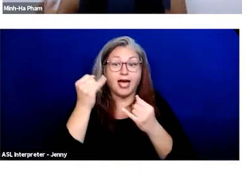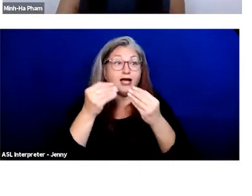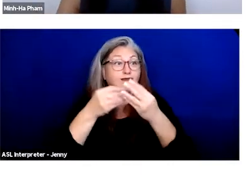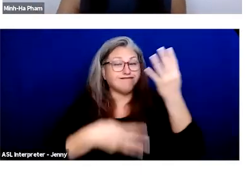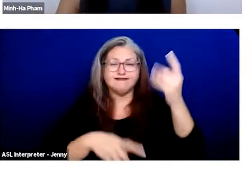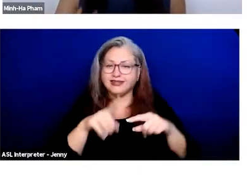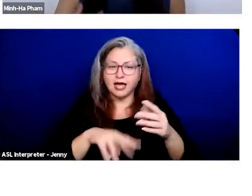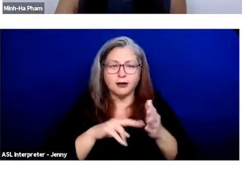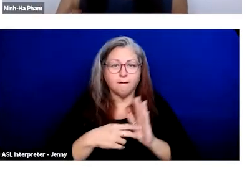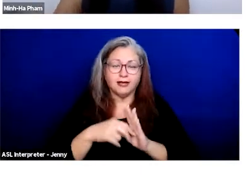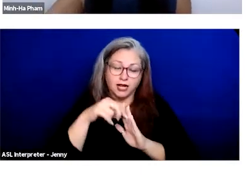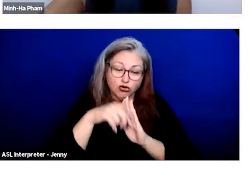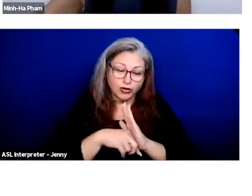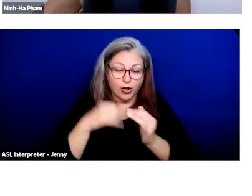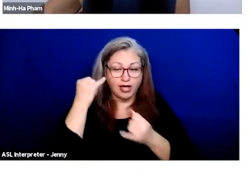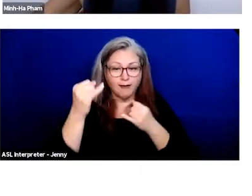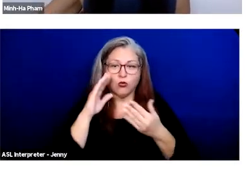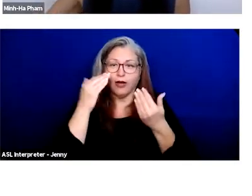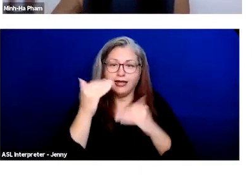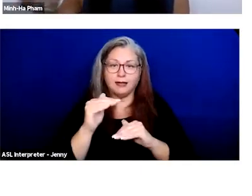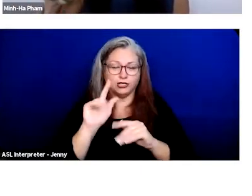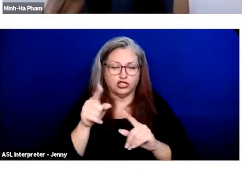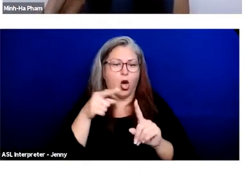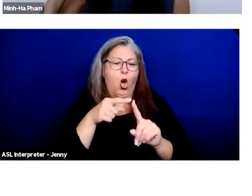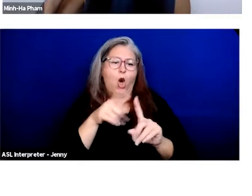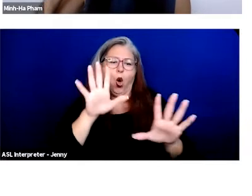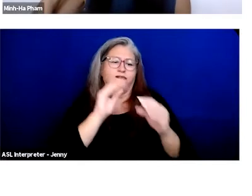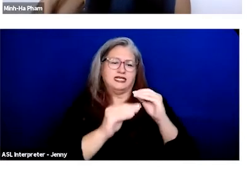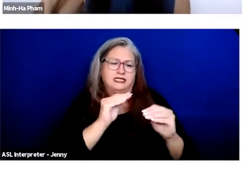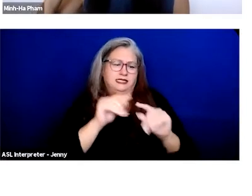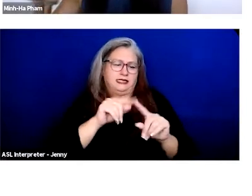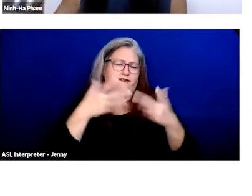critical imaginations are limited to fixing this problem.